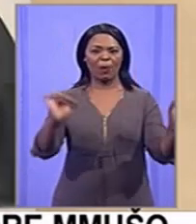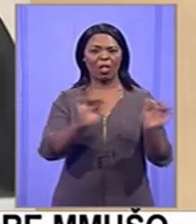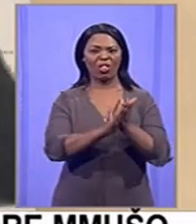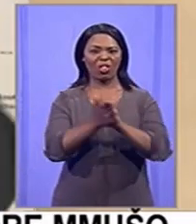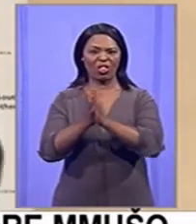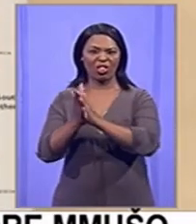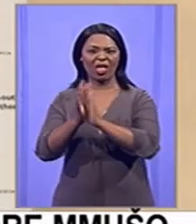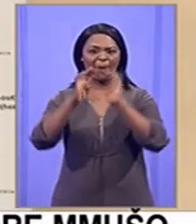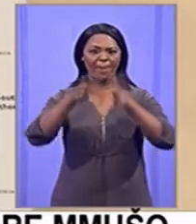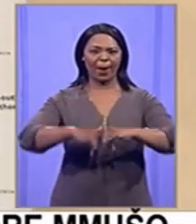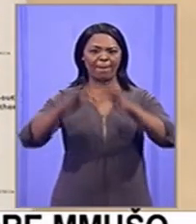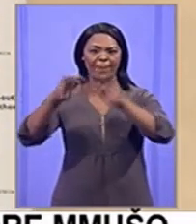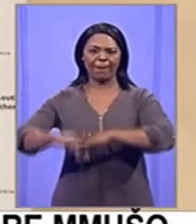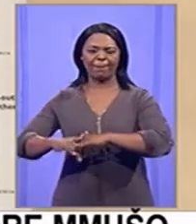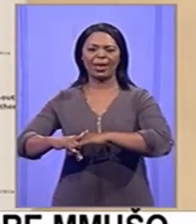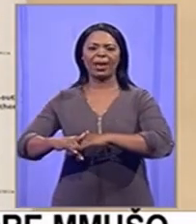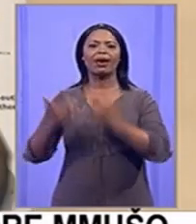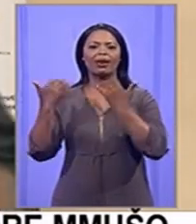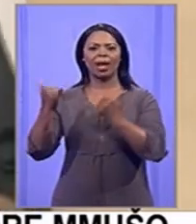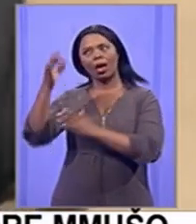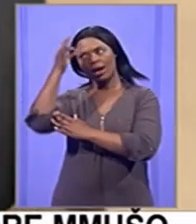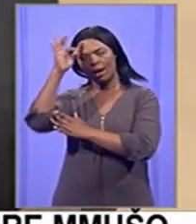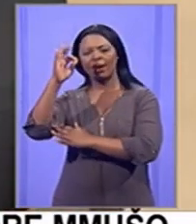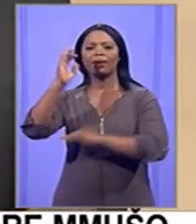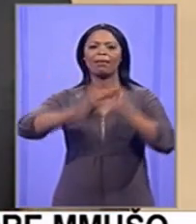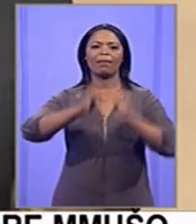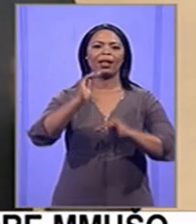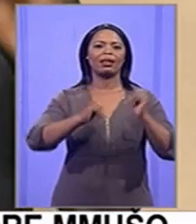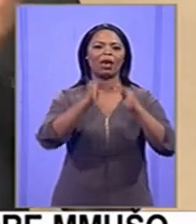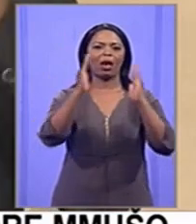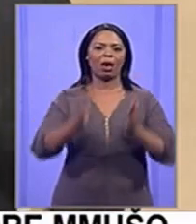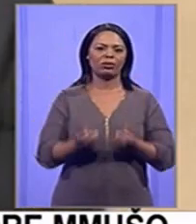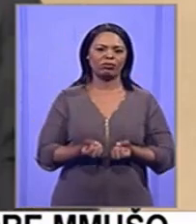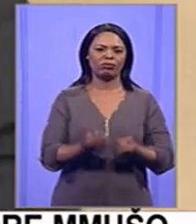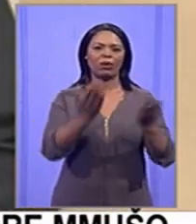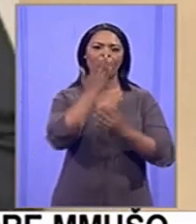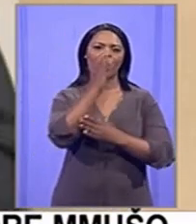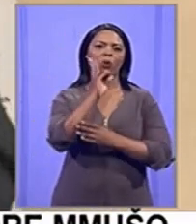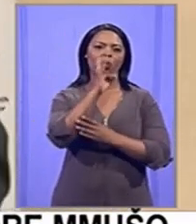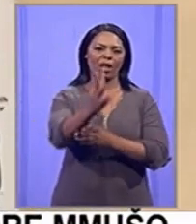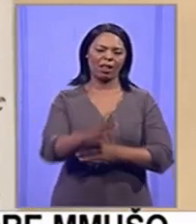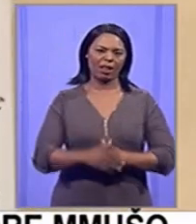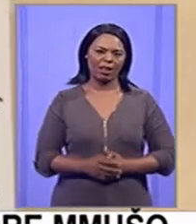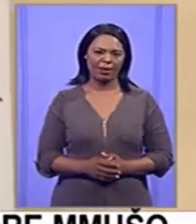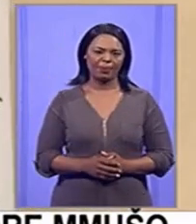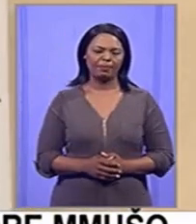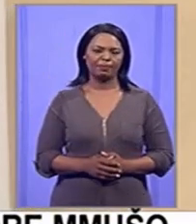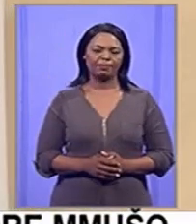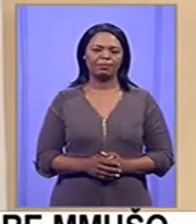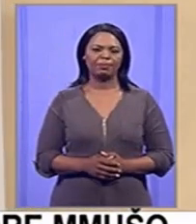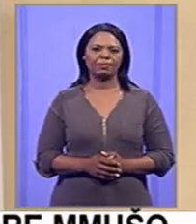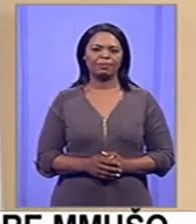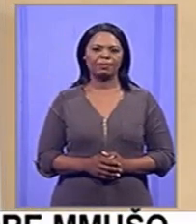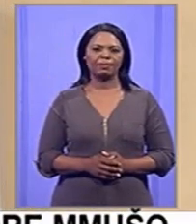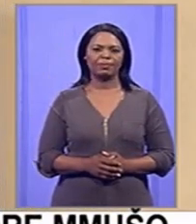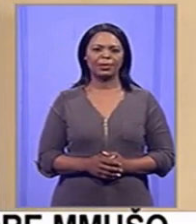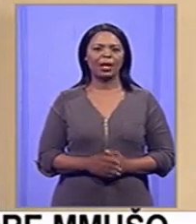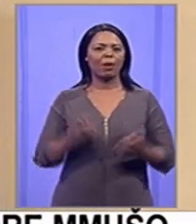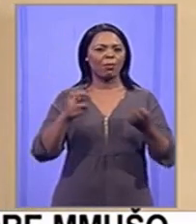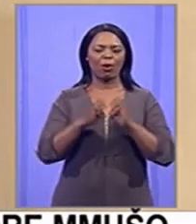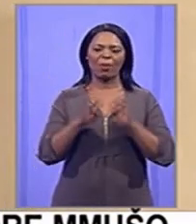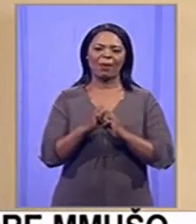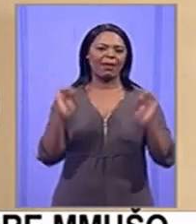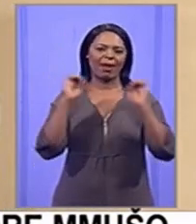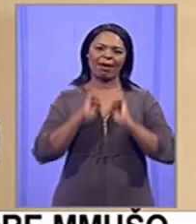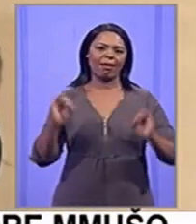tlo etsa gore le ahelo dintlo o tla ba jwalo. A hona ntho e tla re